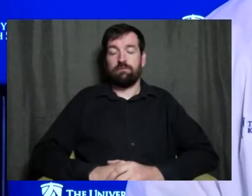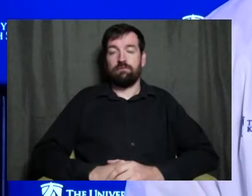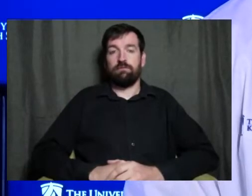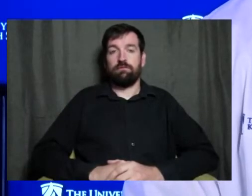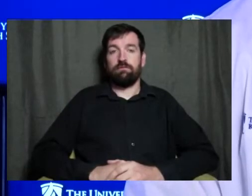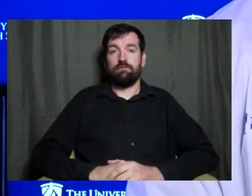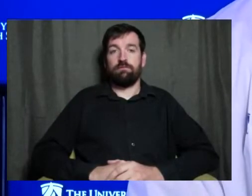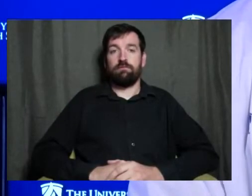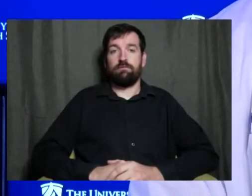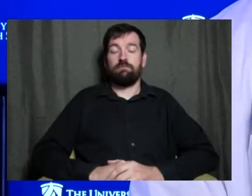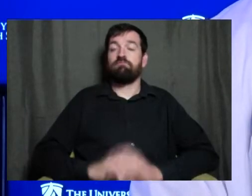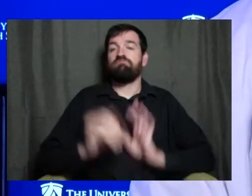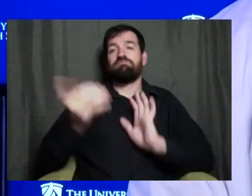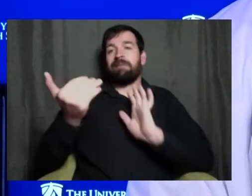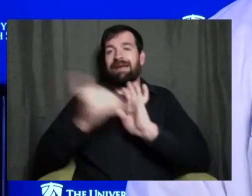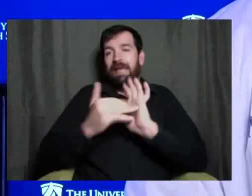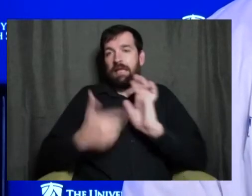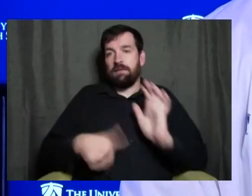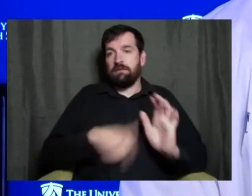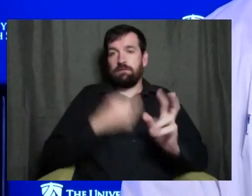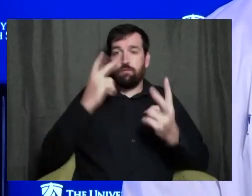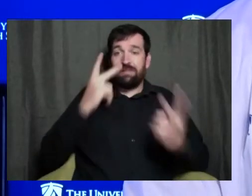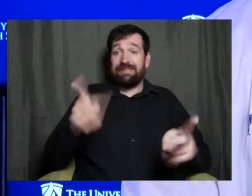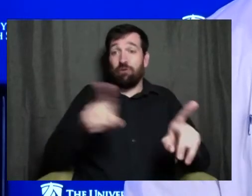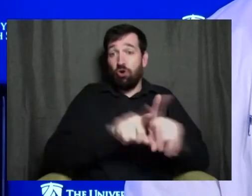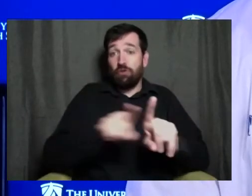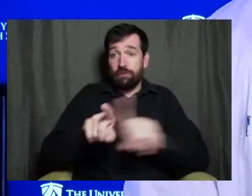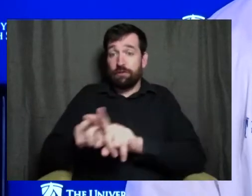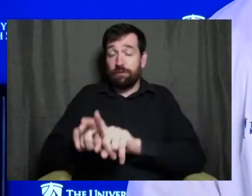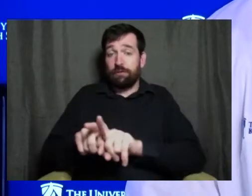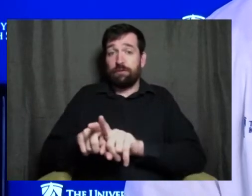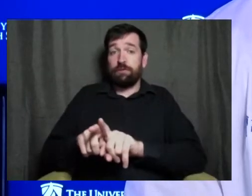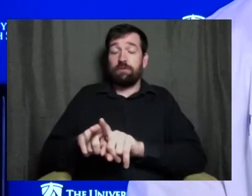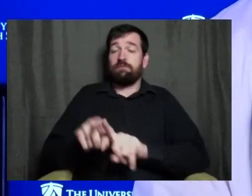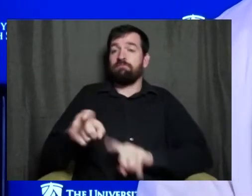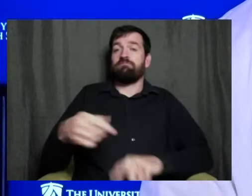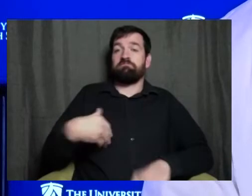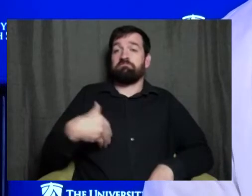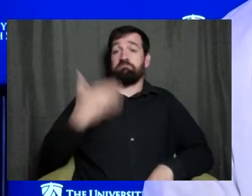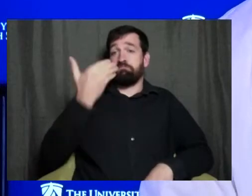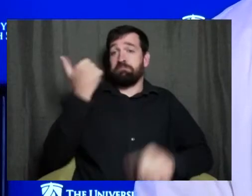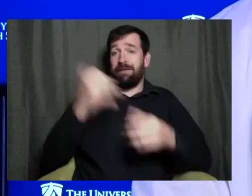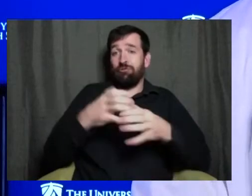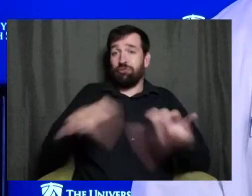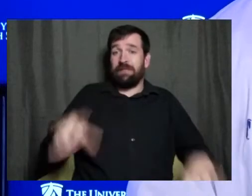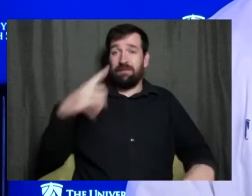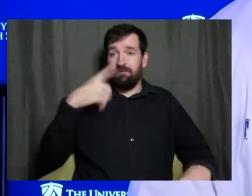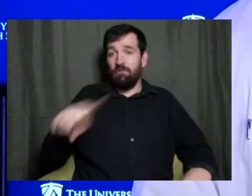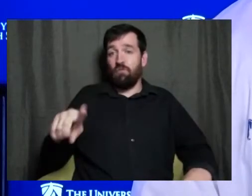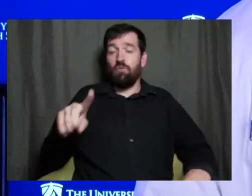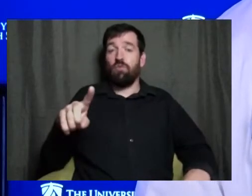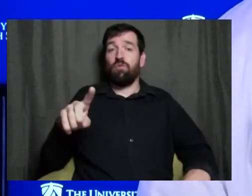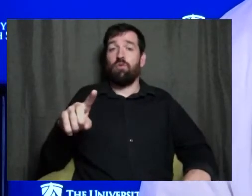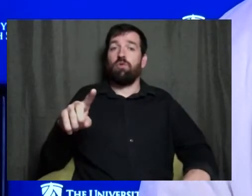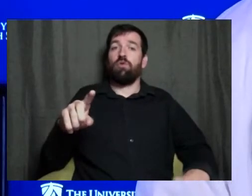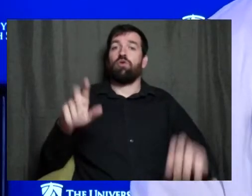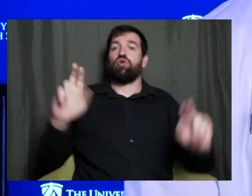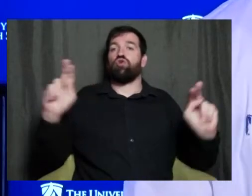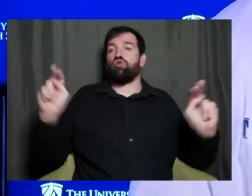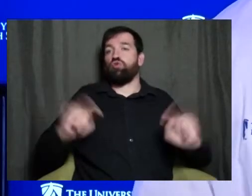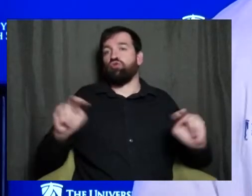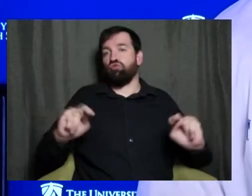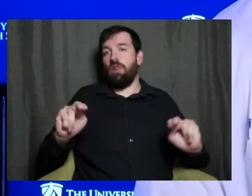But again, what we're seeing also is that you have a better chance of having those neutralizing